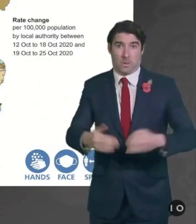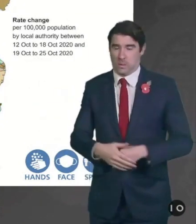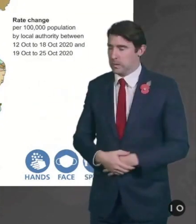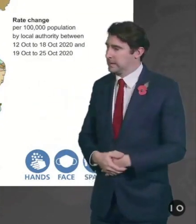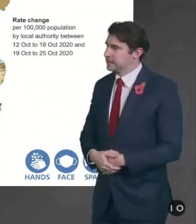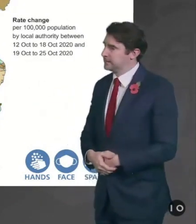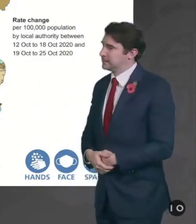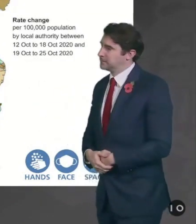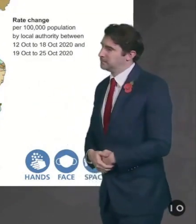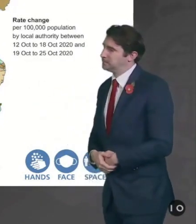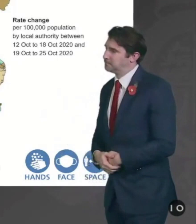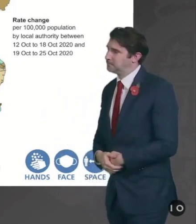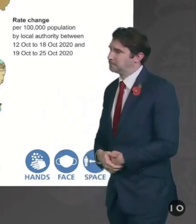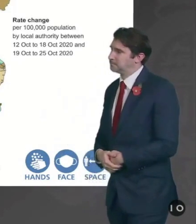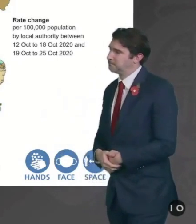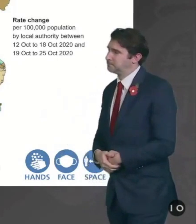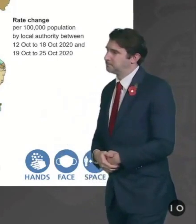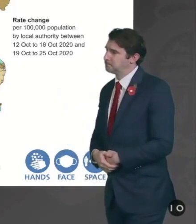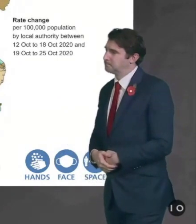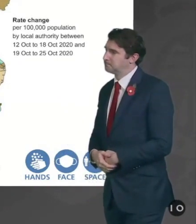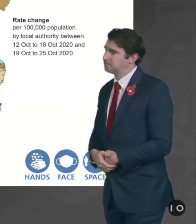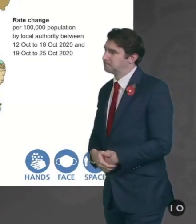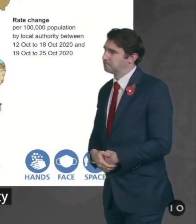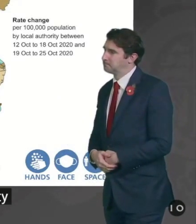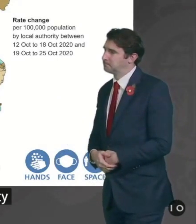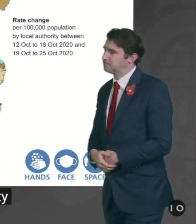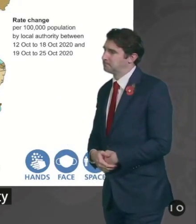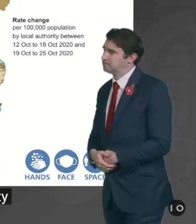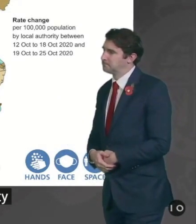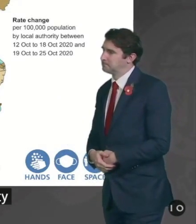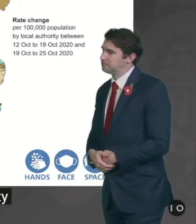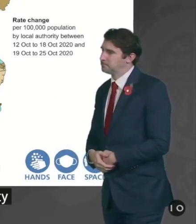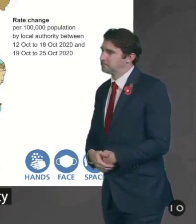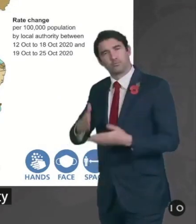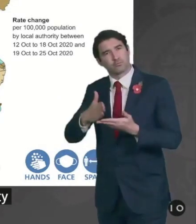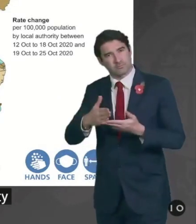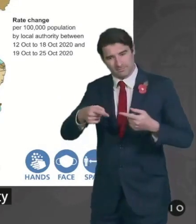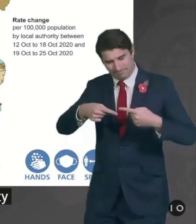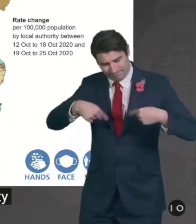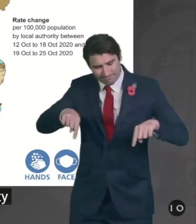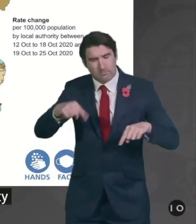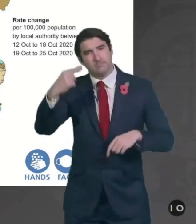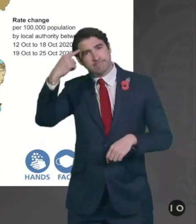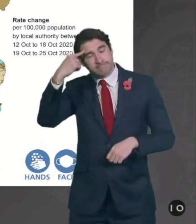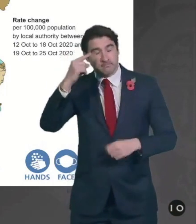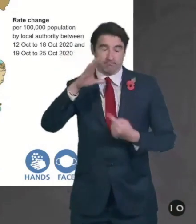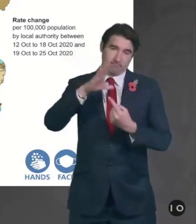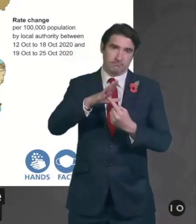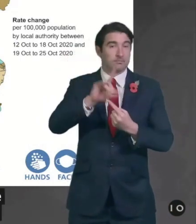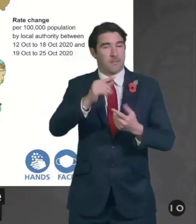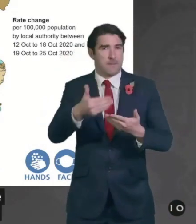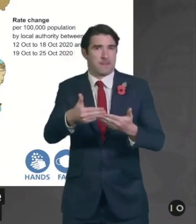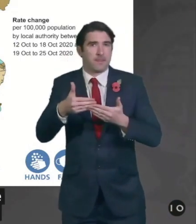The thing which correlates most with future NHS capacity and NHS activity from